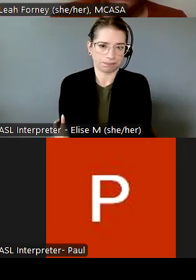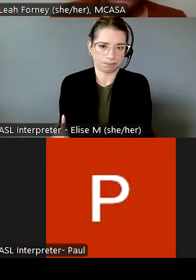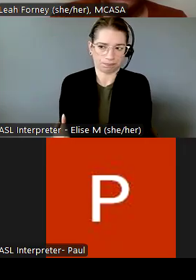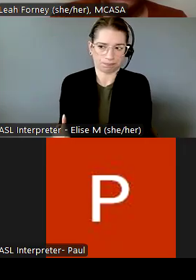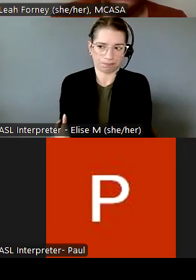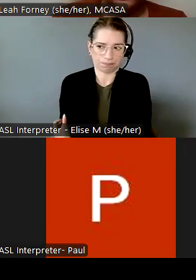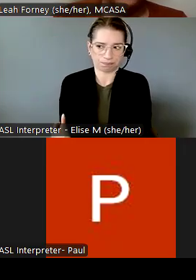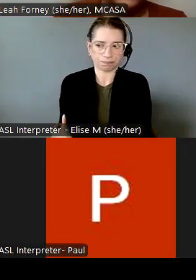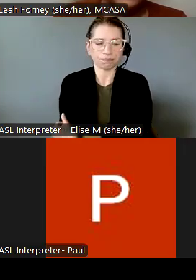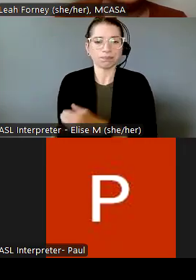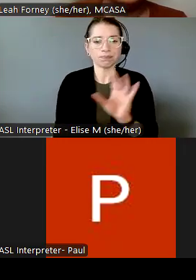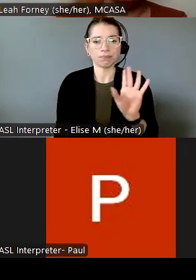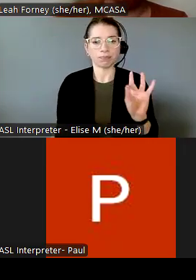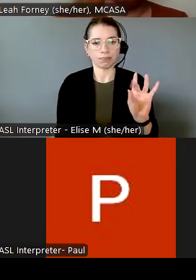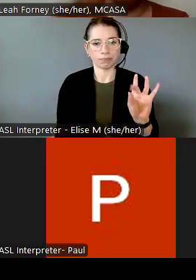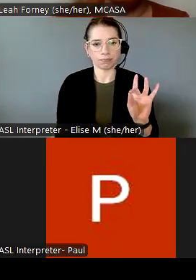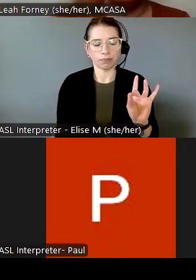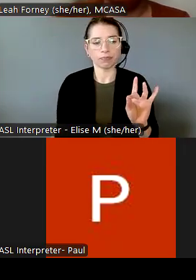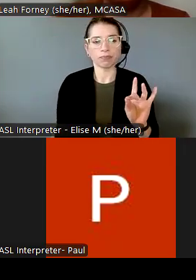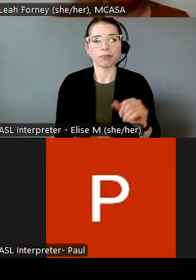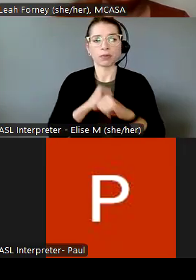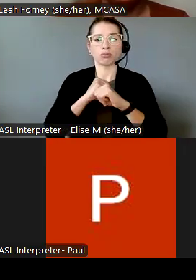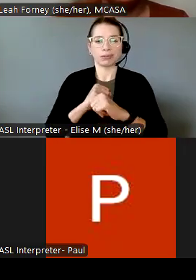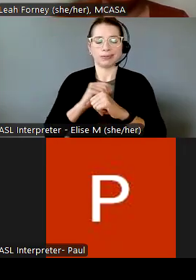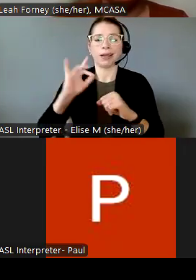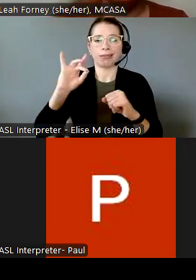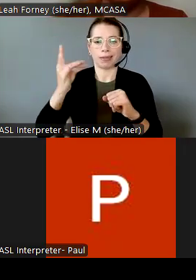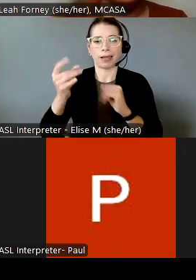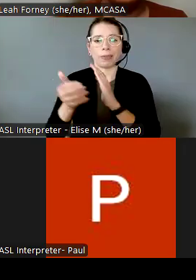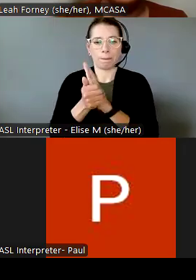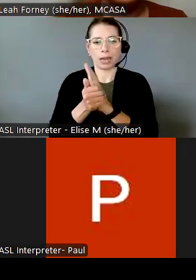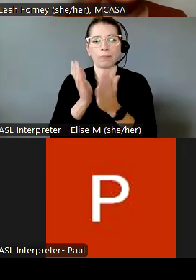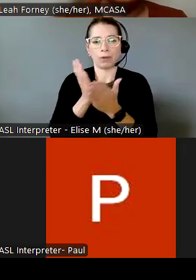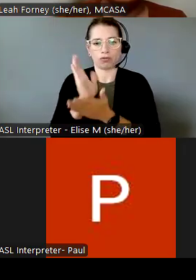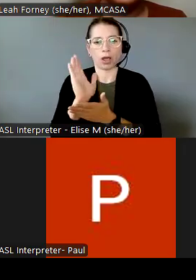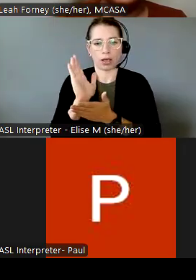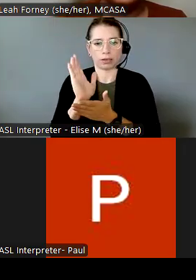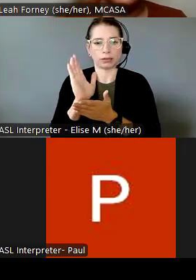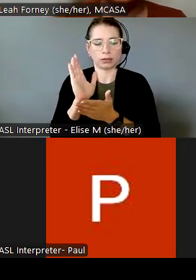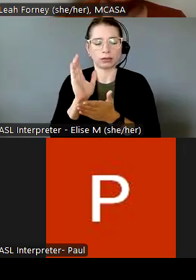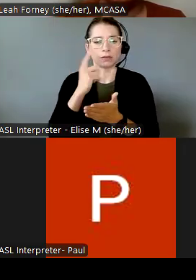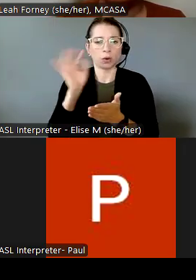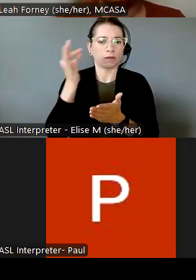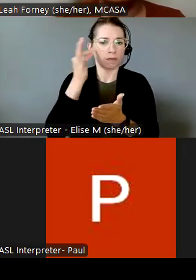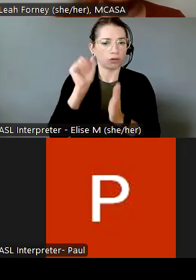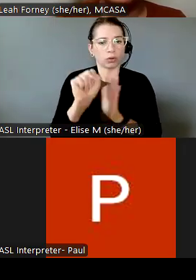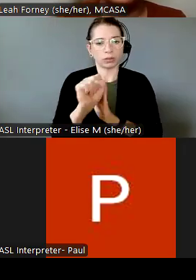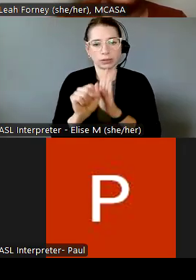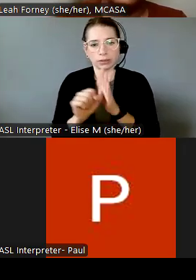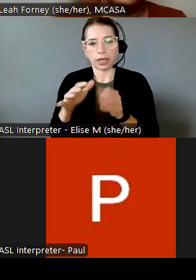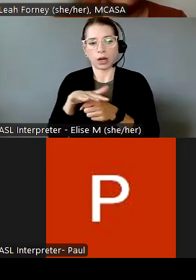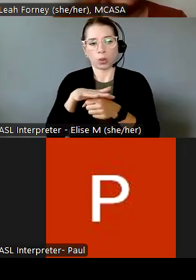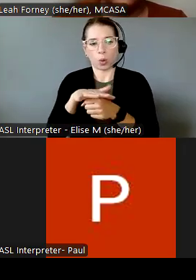Eight, to protect the Eighth Amendment rights of federal, state, and local